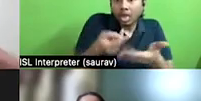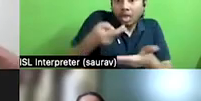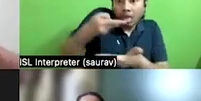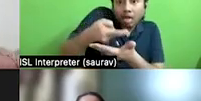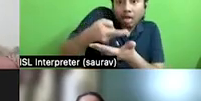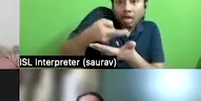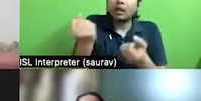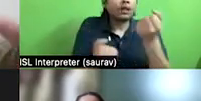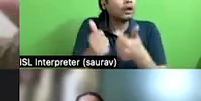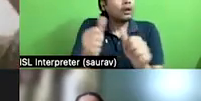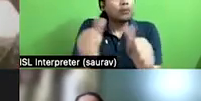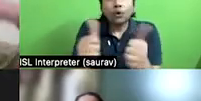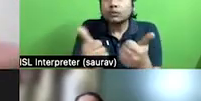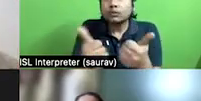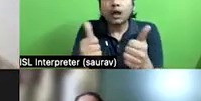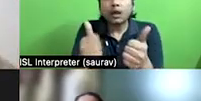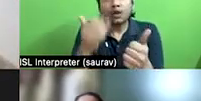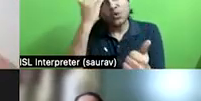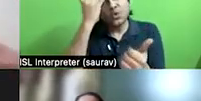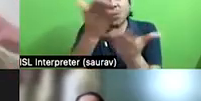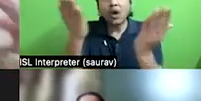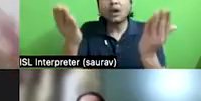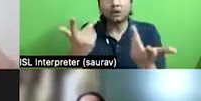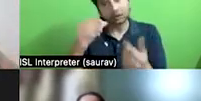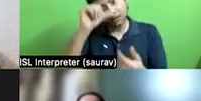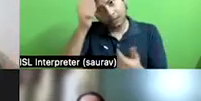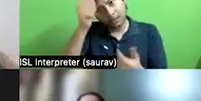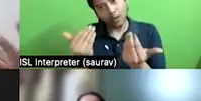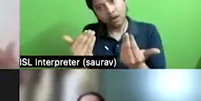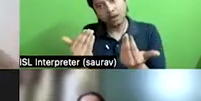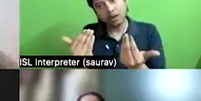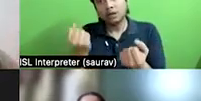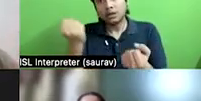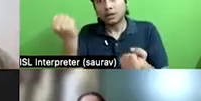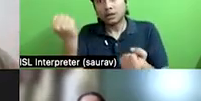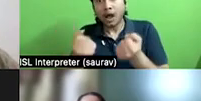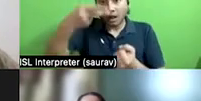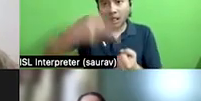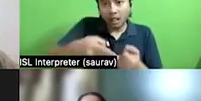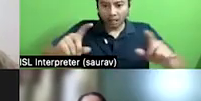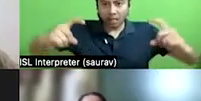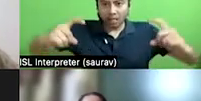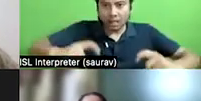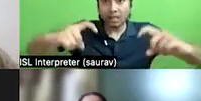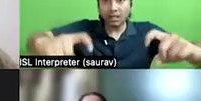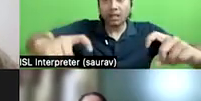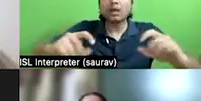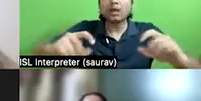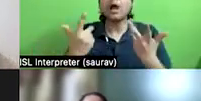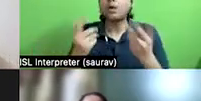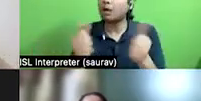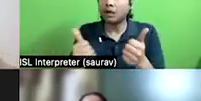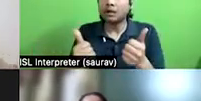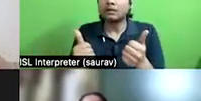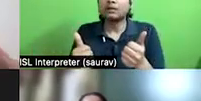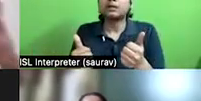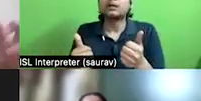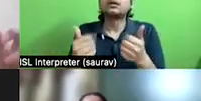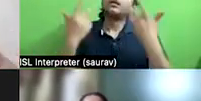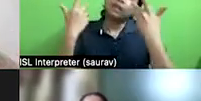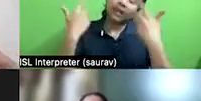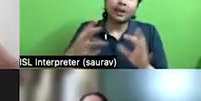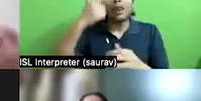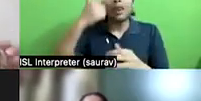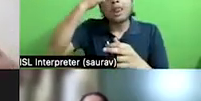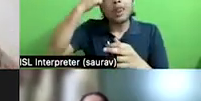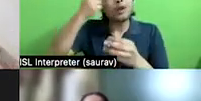trying to get a better understanding of systems thinking through this. And even if they can, somehow they're like, okay, they find